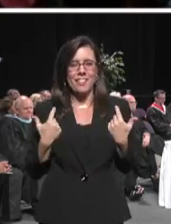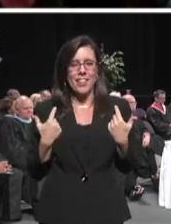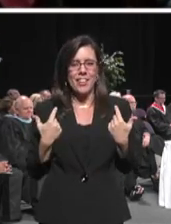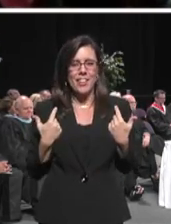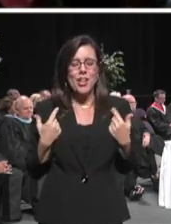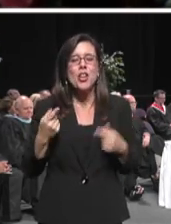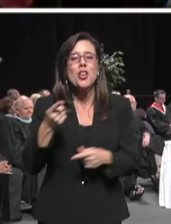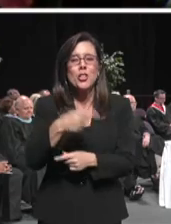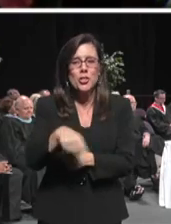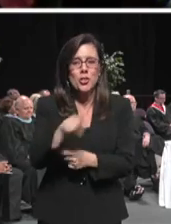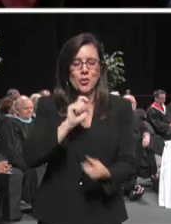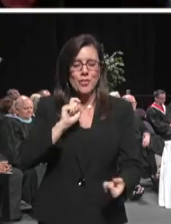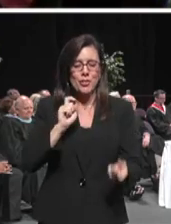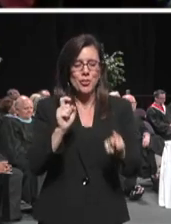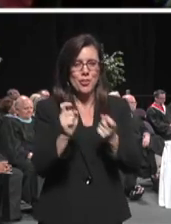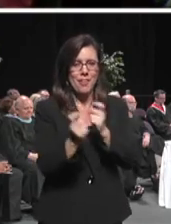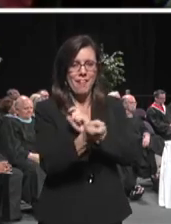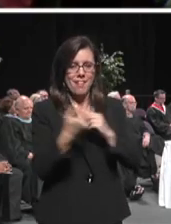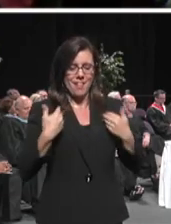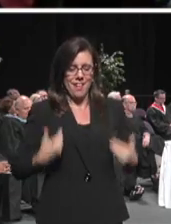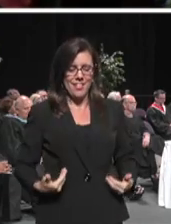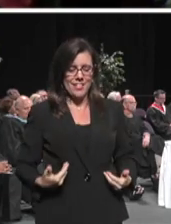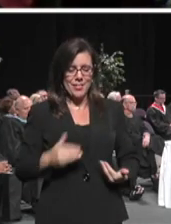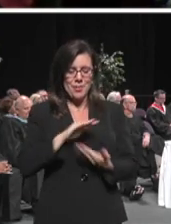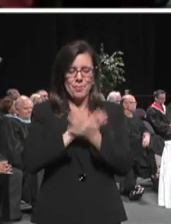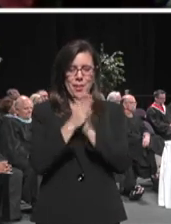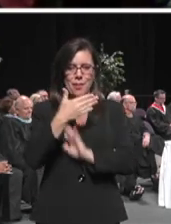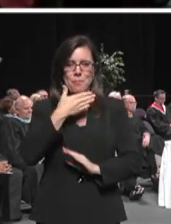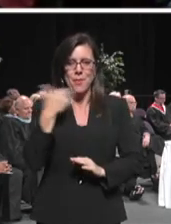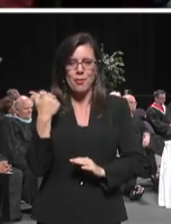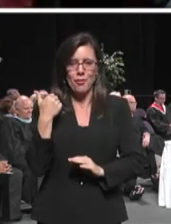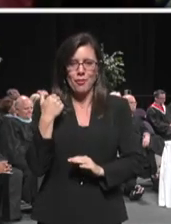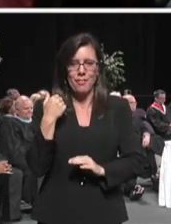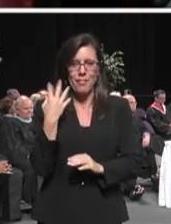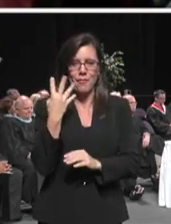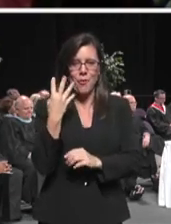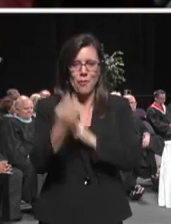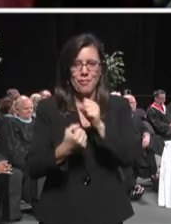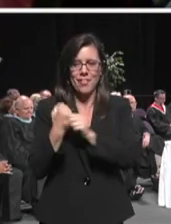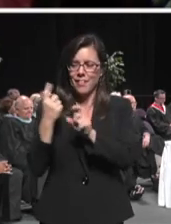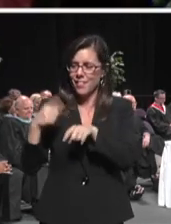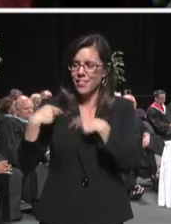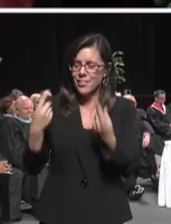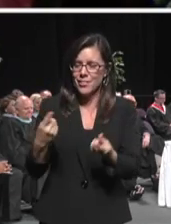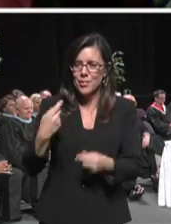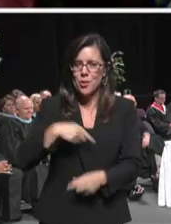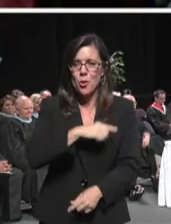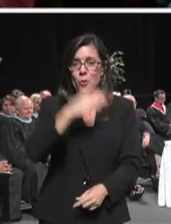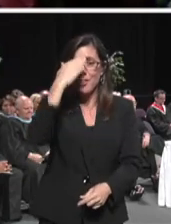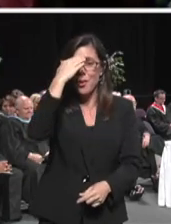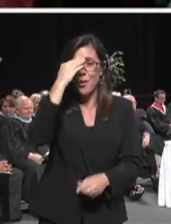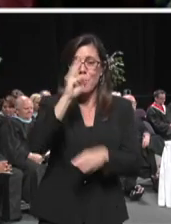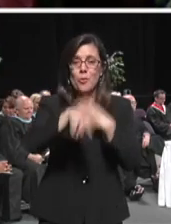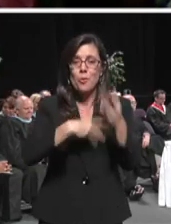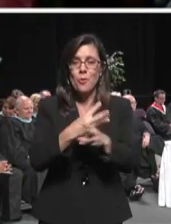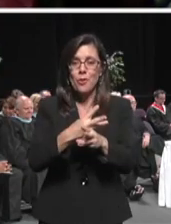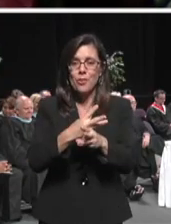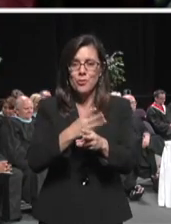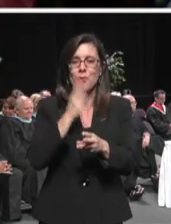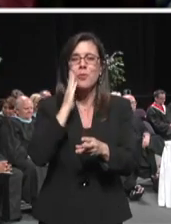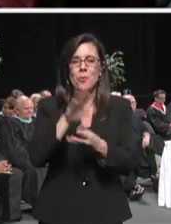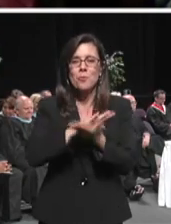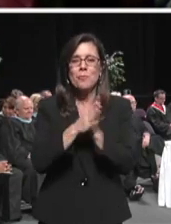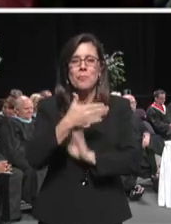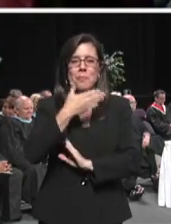You have changed us for the better in the time that we have spent together. and we know that the world is going to be a better